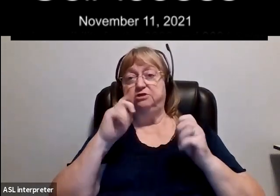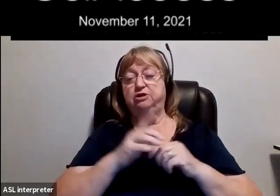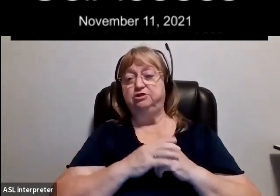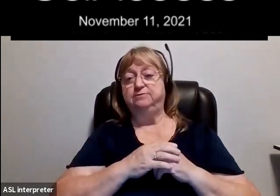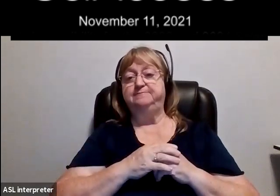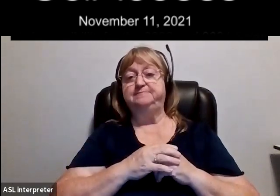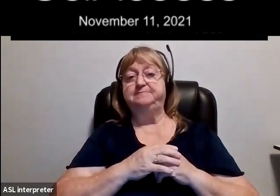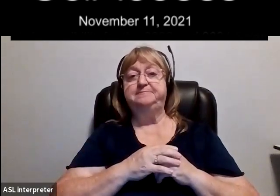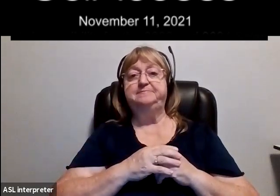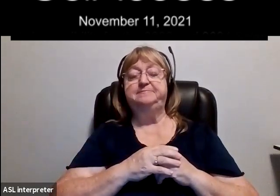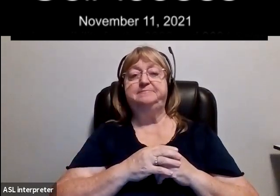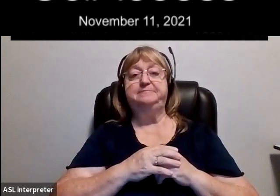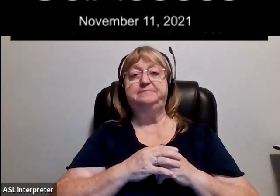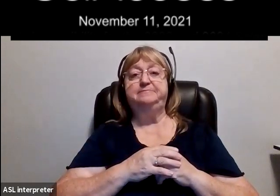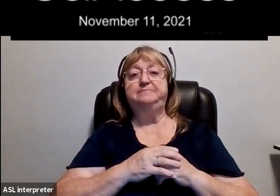education.